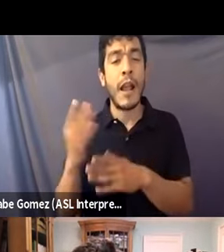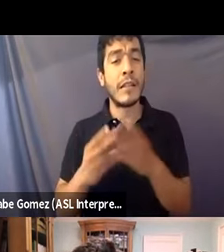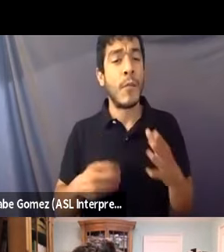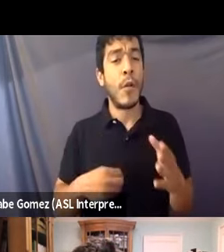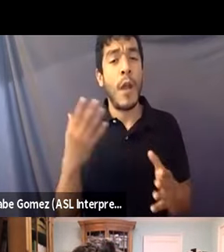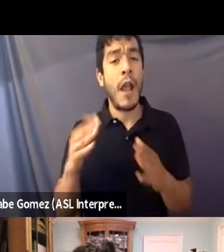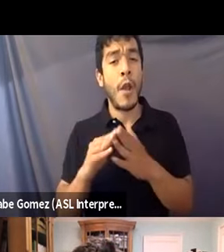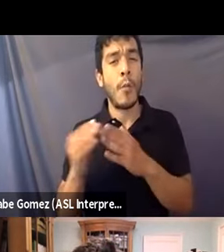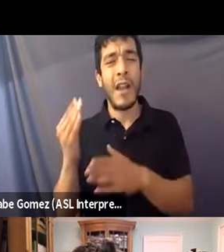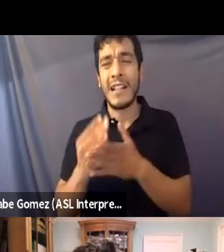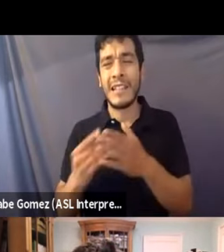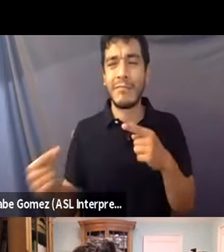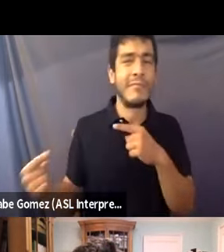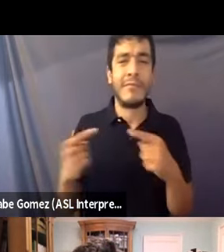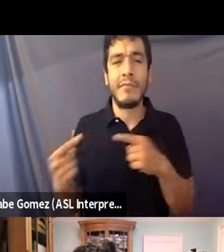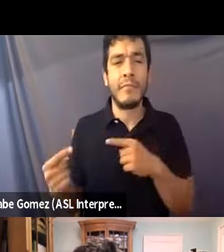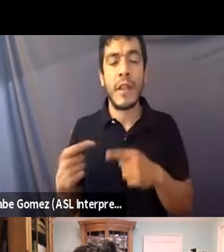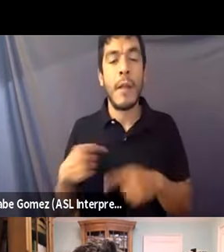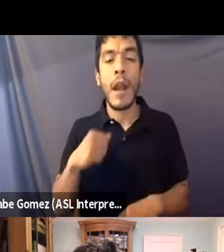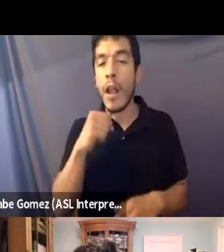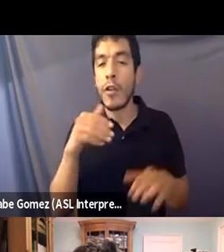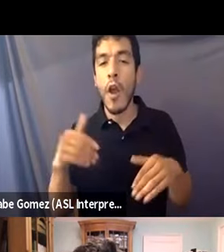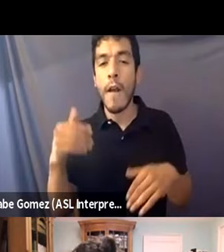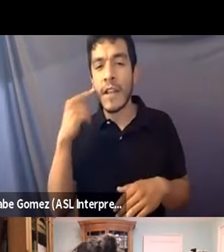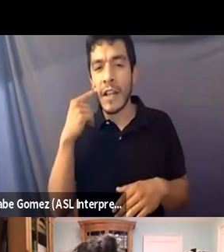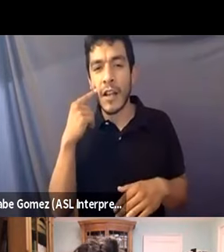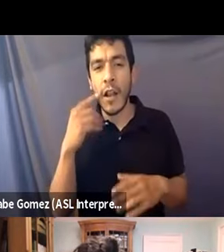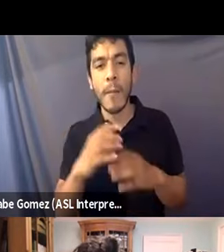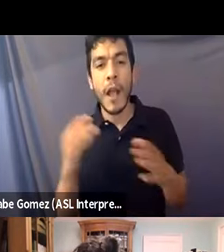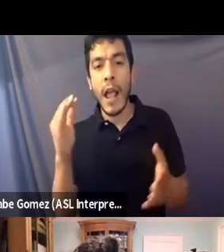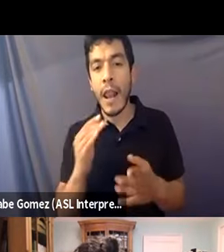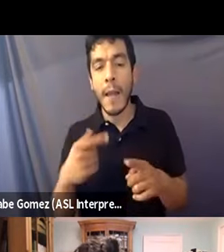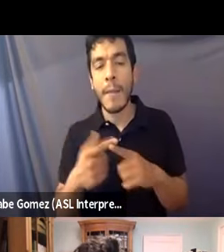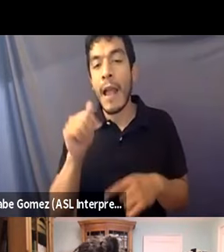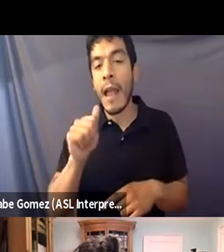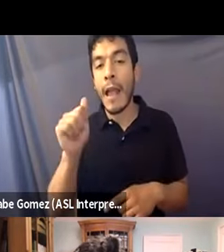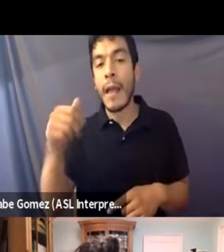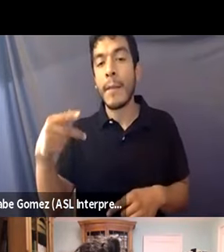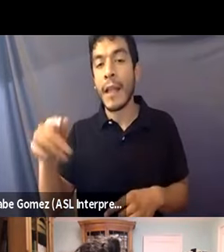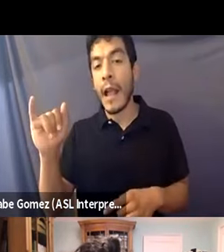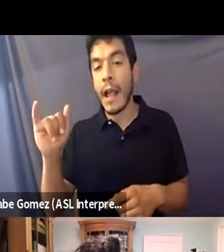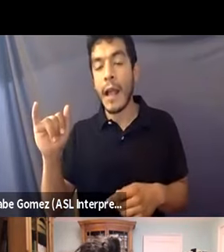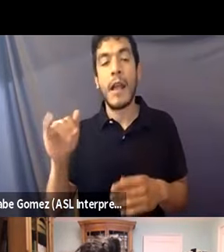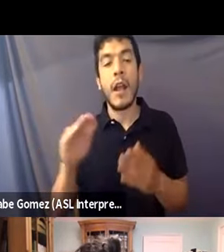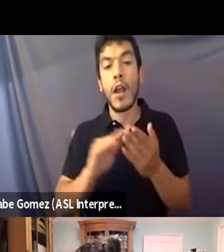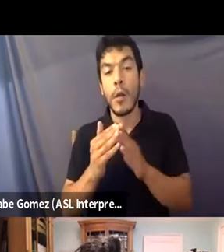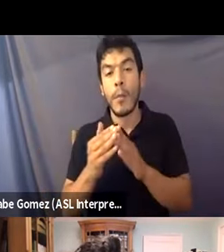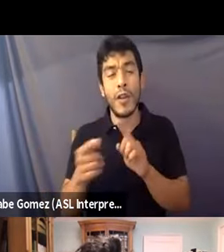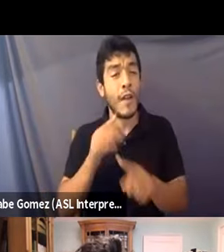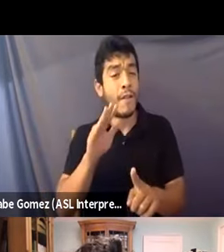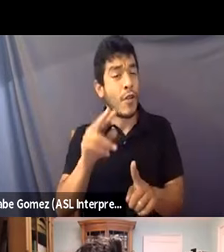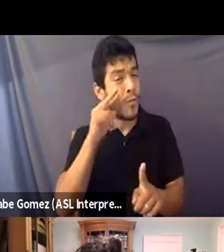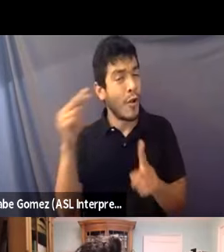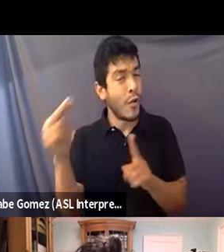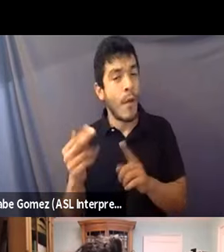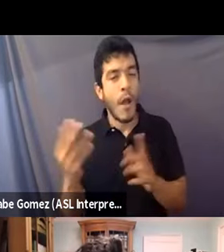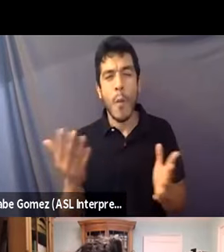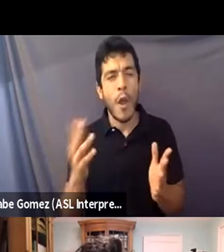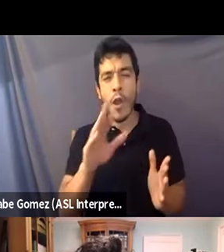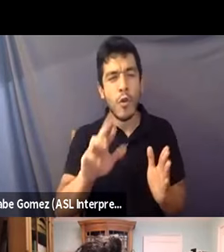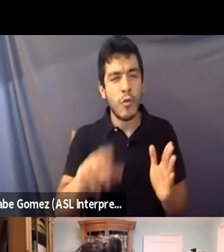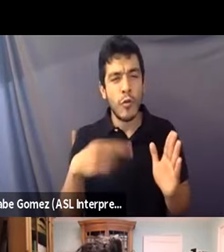but we don't often hear, we hear much less about the AAPI community. so from your perspective, what is the role of